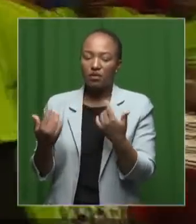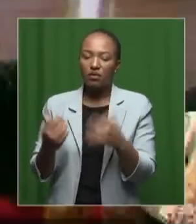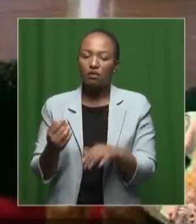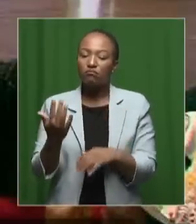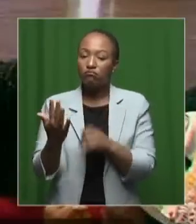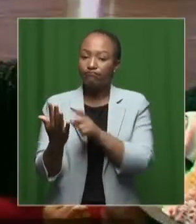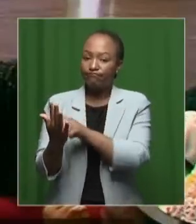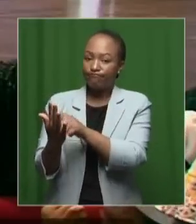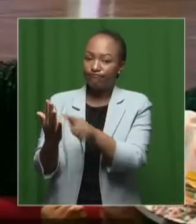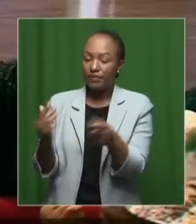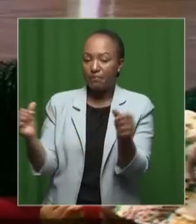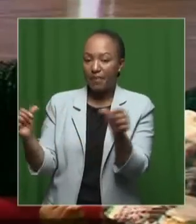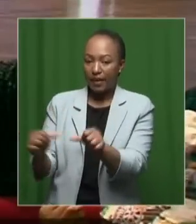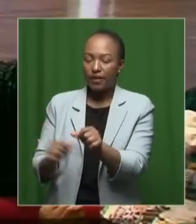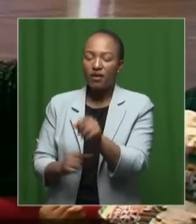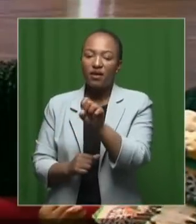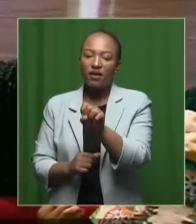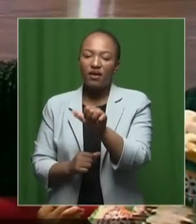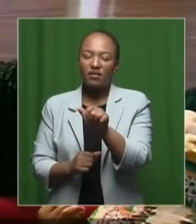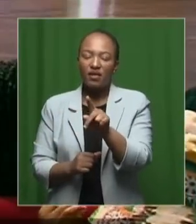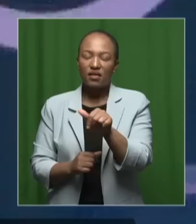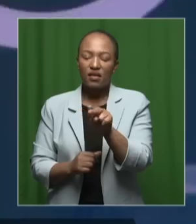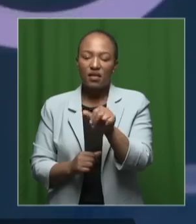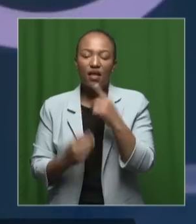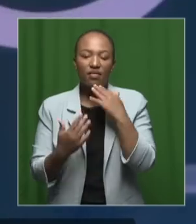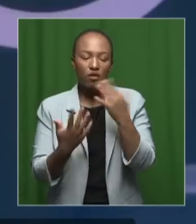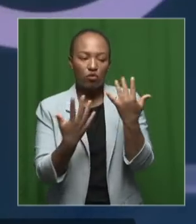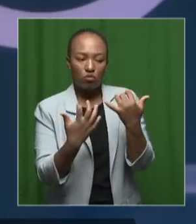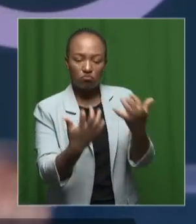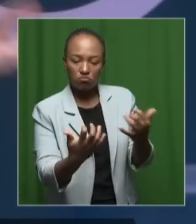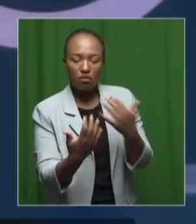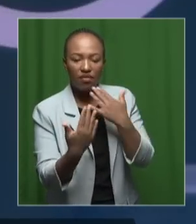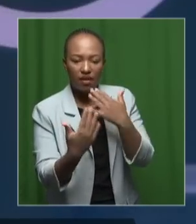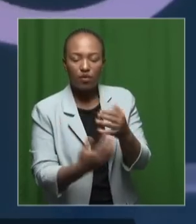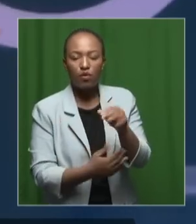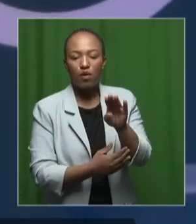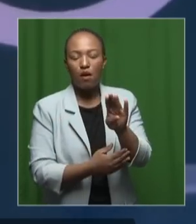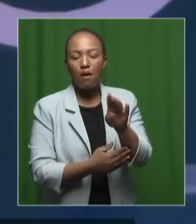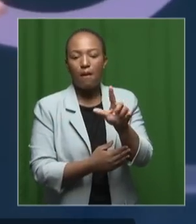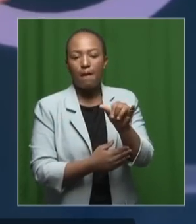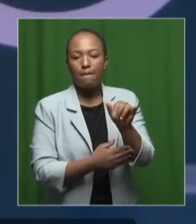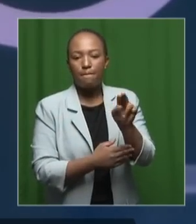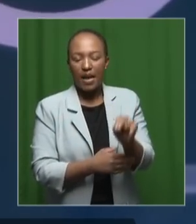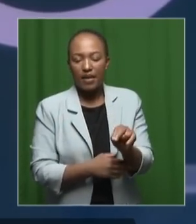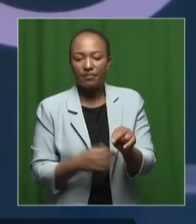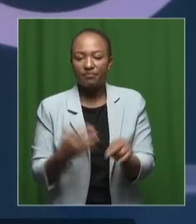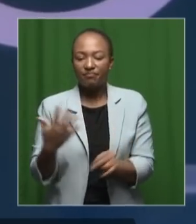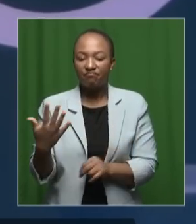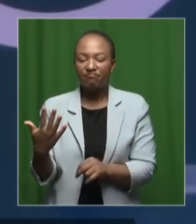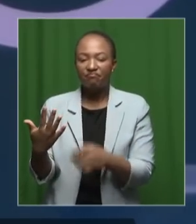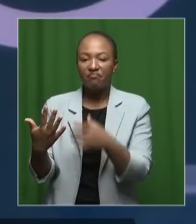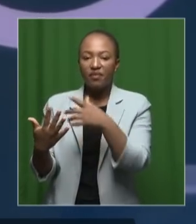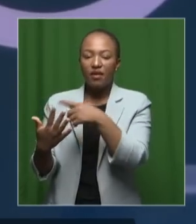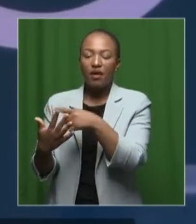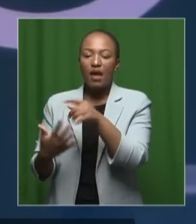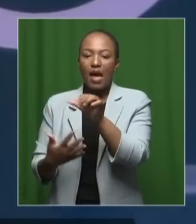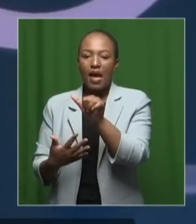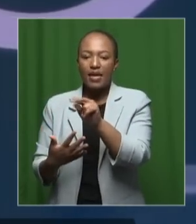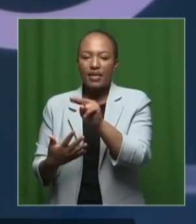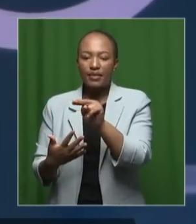Sakina. Thanks, Blaine, and thanks to the audience. So those questions from this round going to the ANC and the